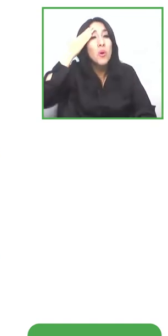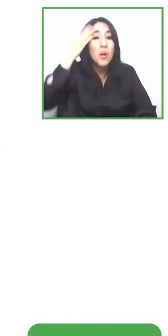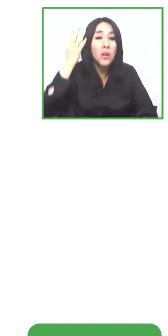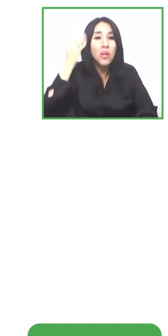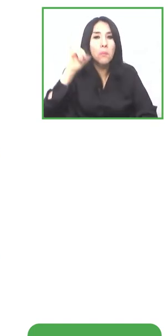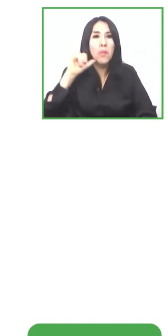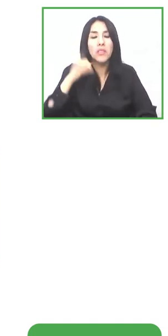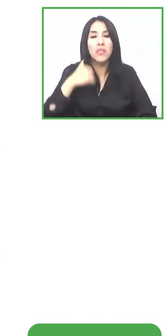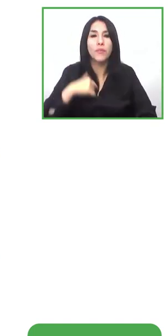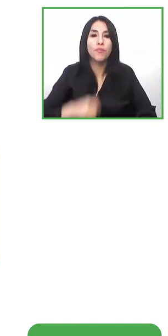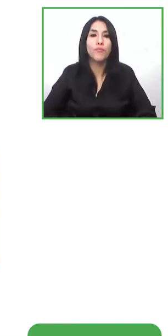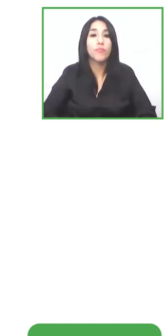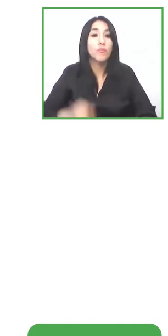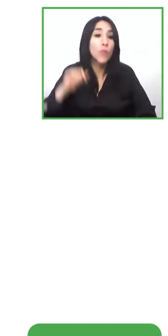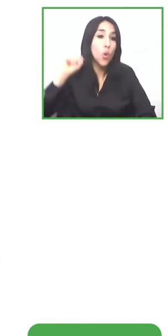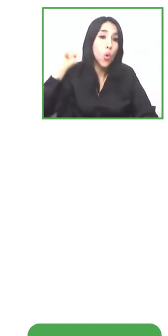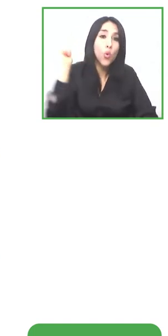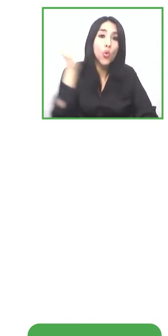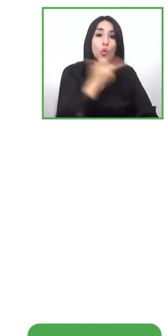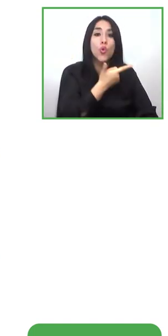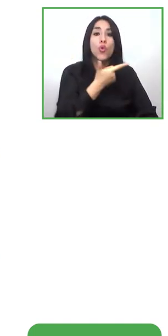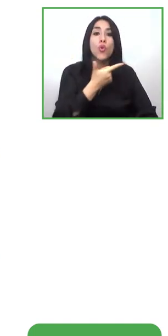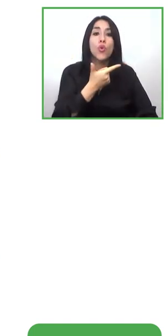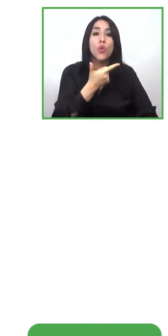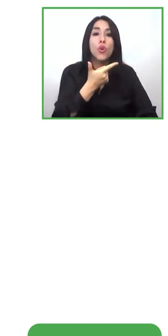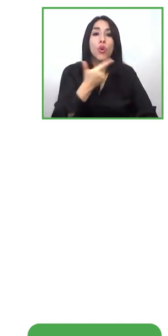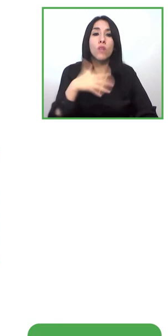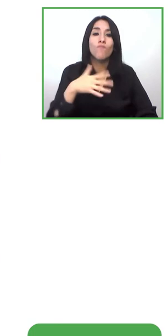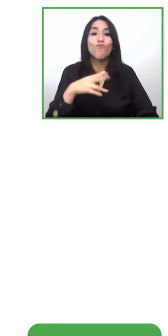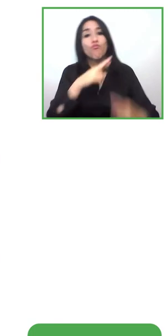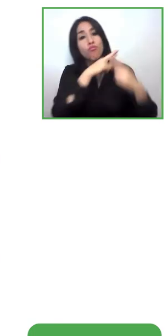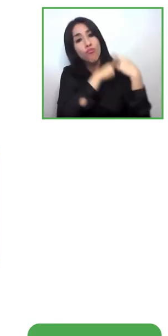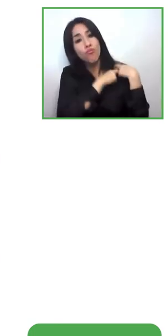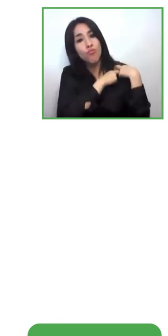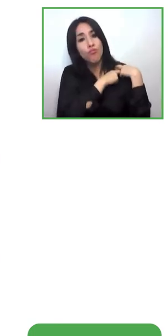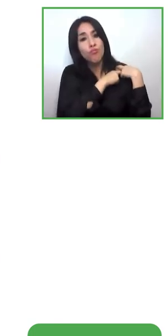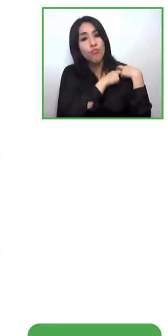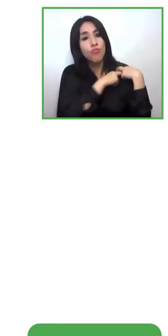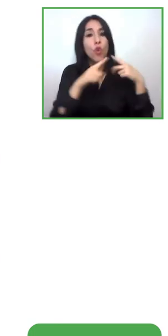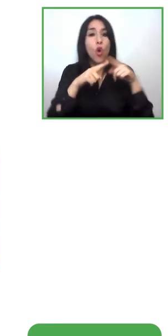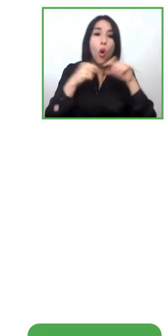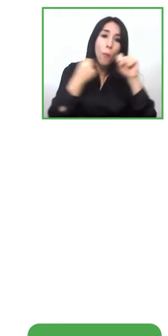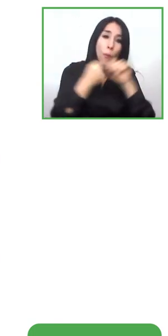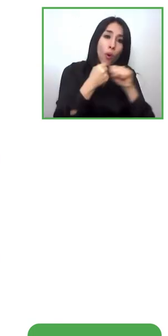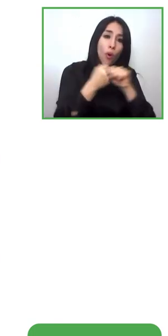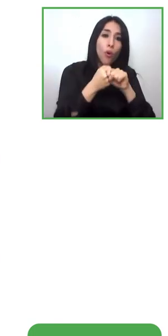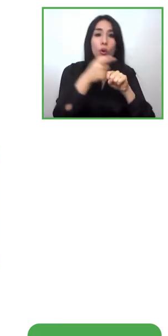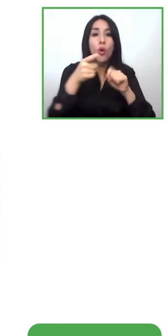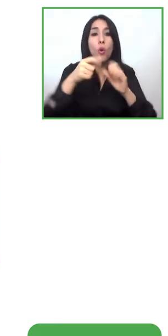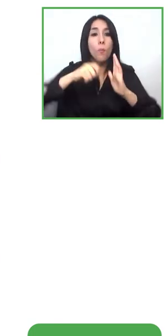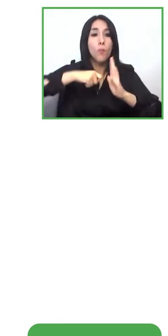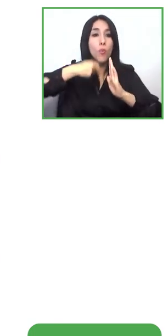greatly in this kind of situations, particularly when it involves